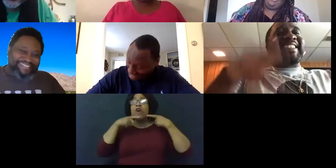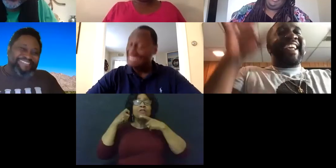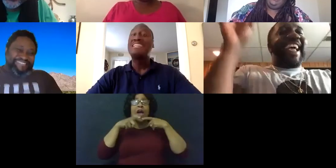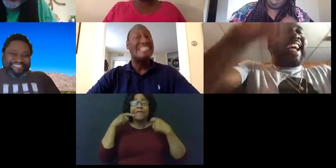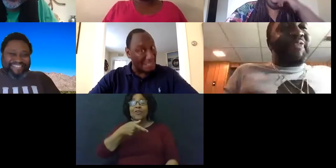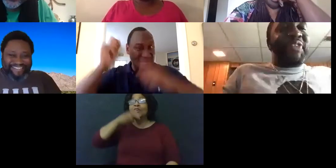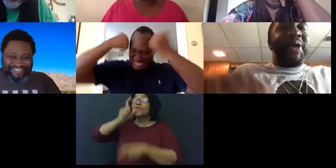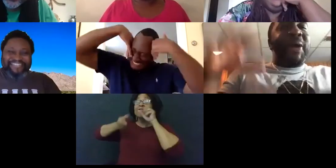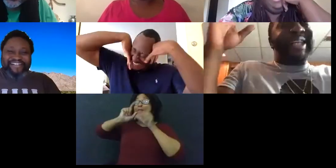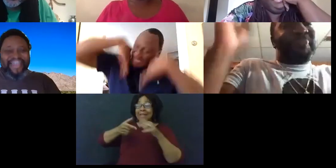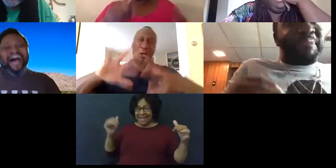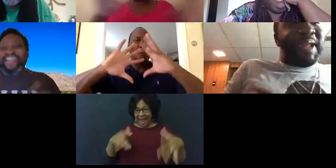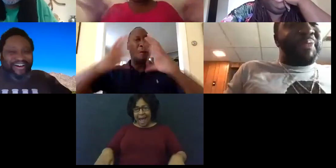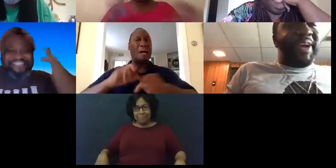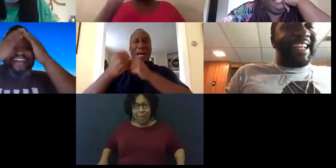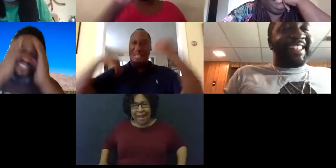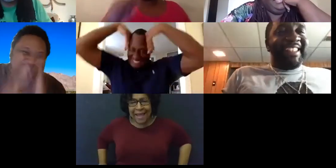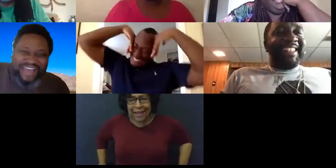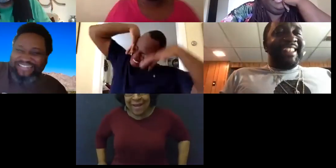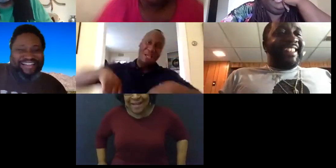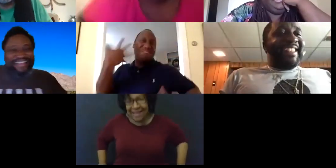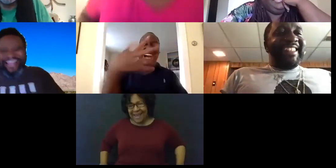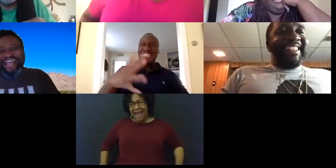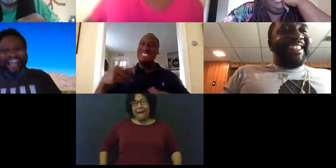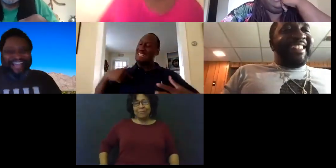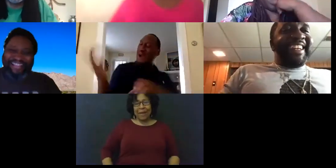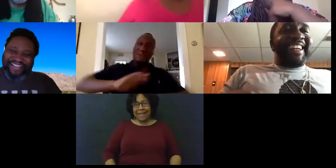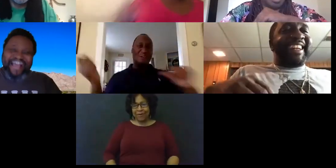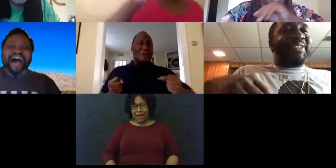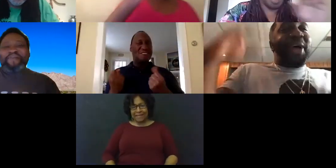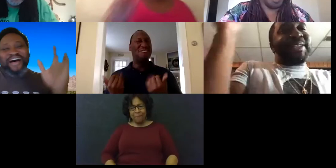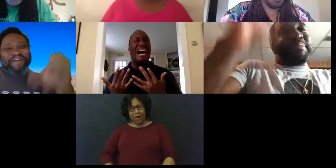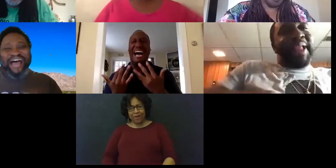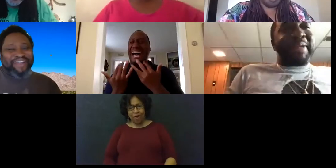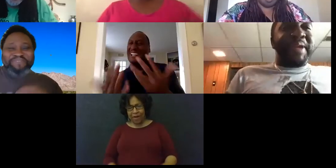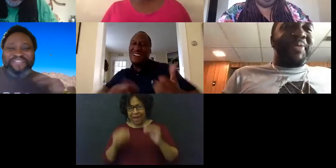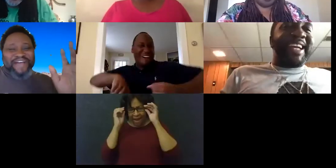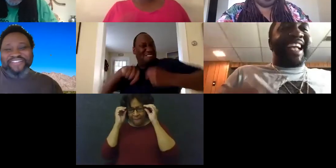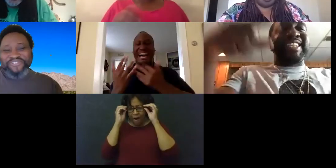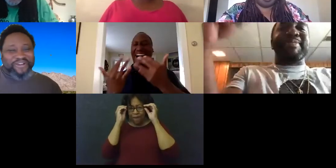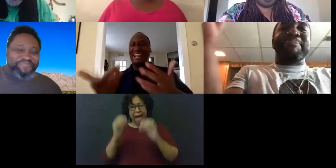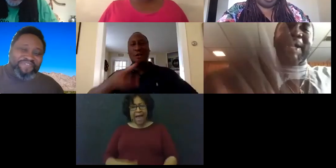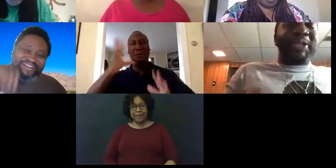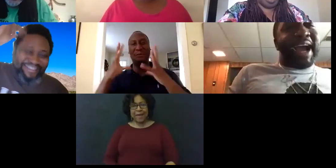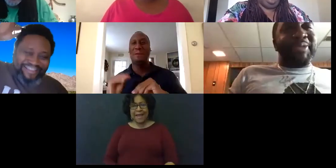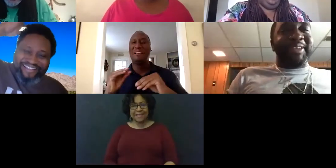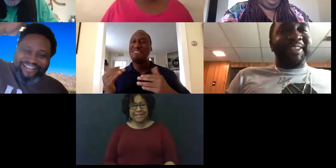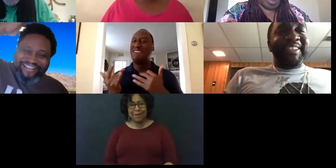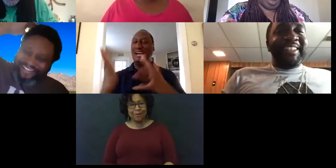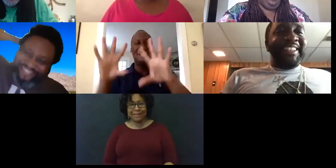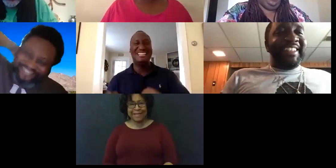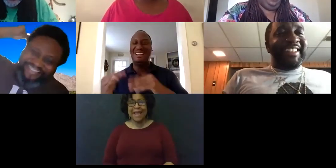Because he's active, you know. Yeah, I know. It's like sweating. He's the only one just sweating. I'm not mad at him. I just thought it was funny.